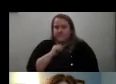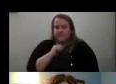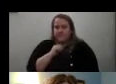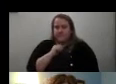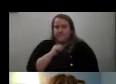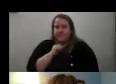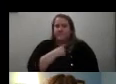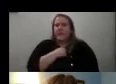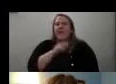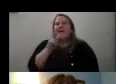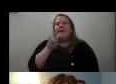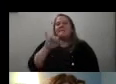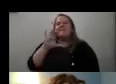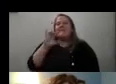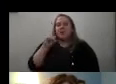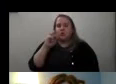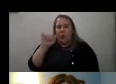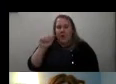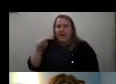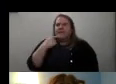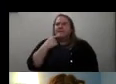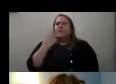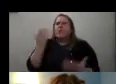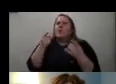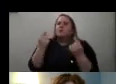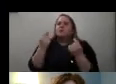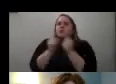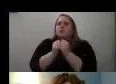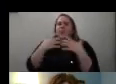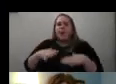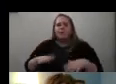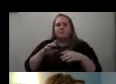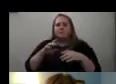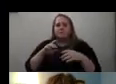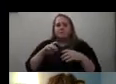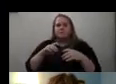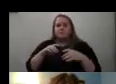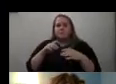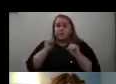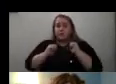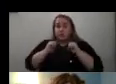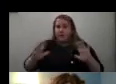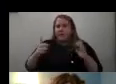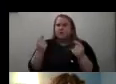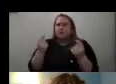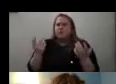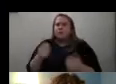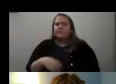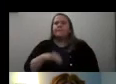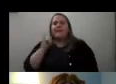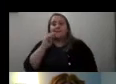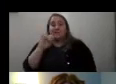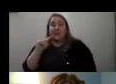Oh, I'm sorry, it was Victoria who said, what do you do with costumes when you finish the show? We keep